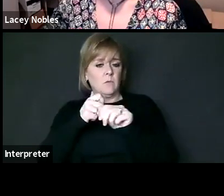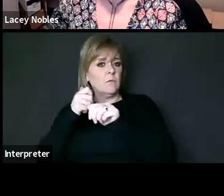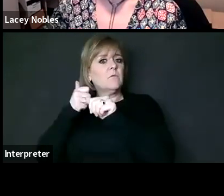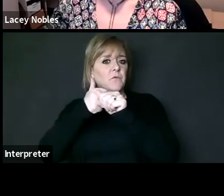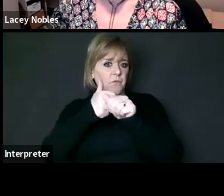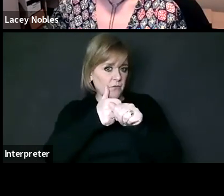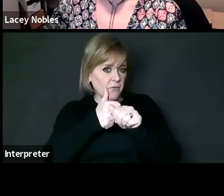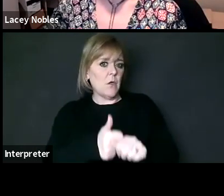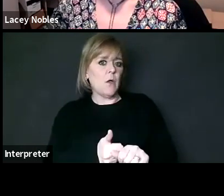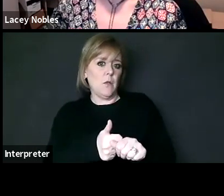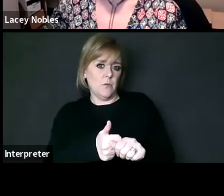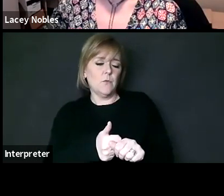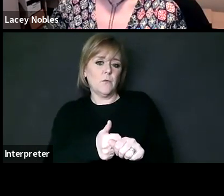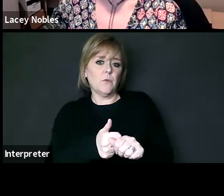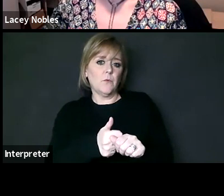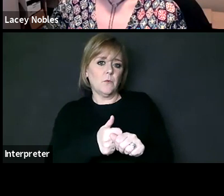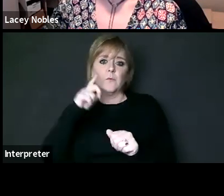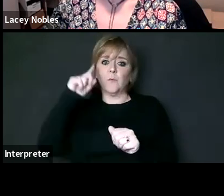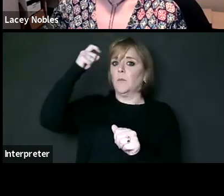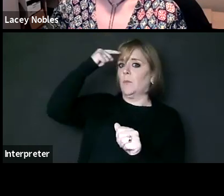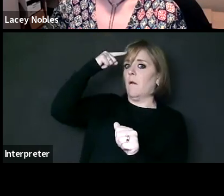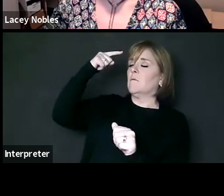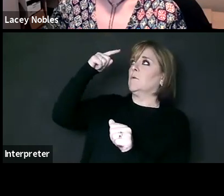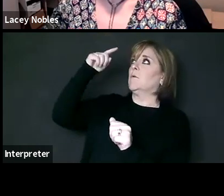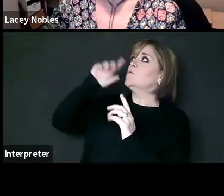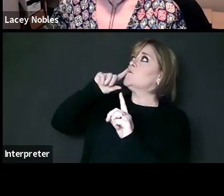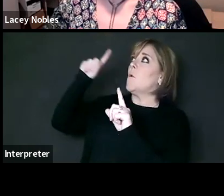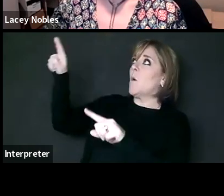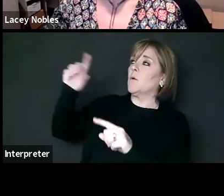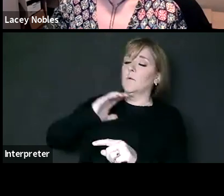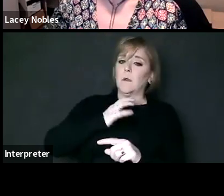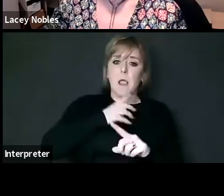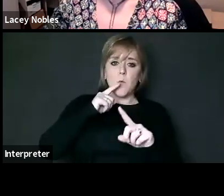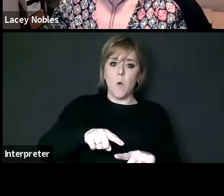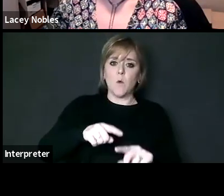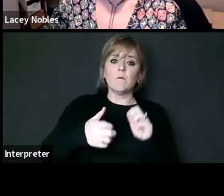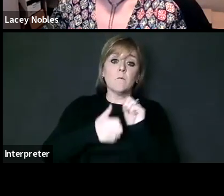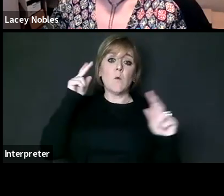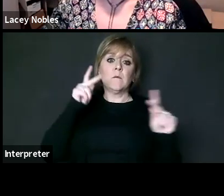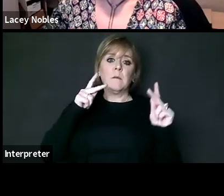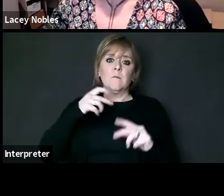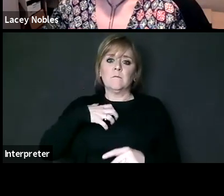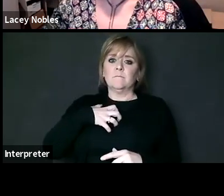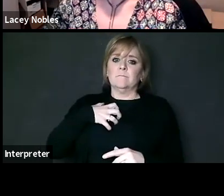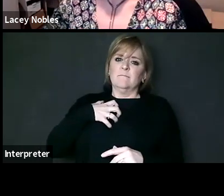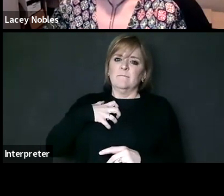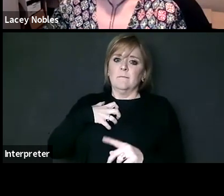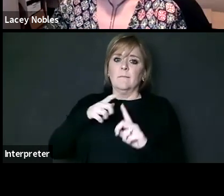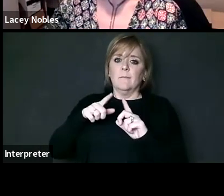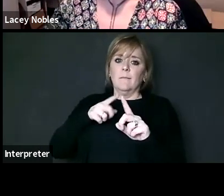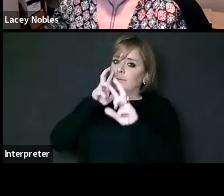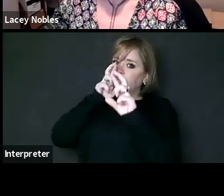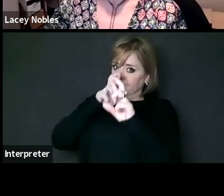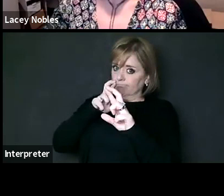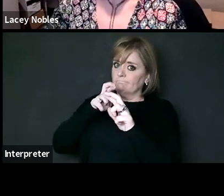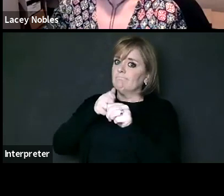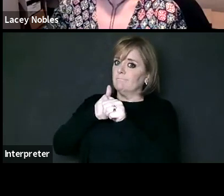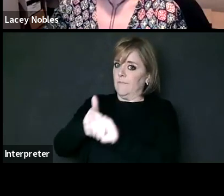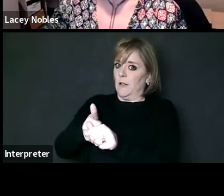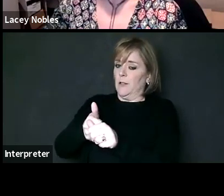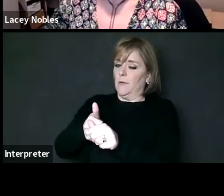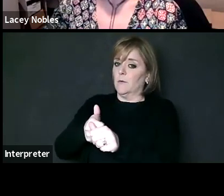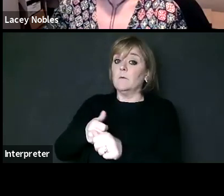with the governor's order, our order. As much as they don't like it, they've been respectful. And I think